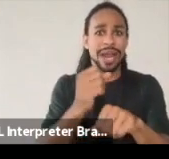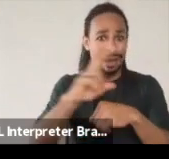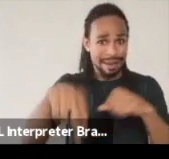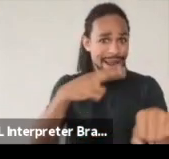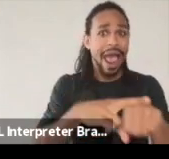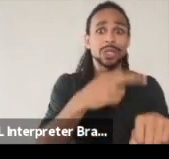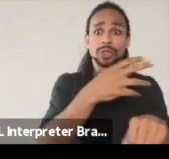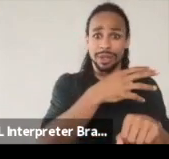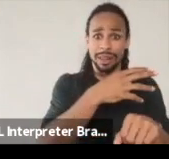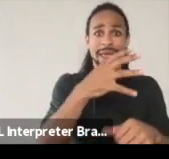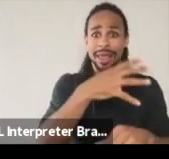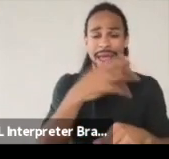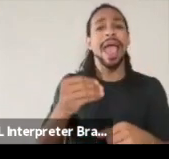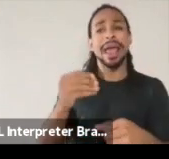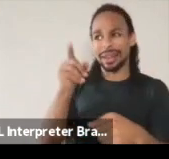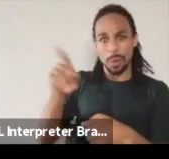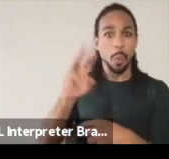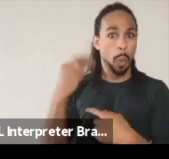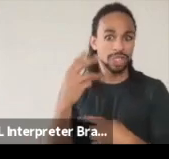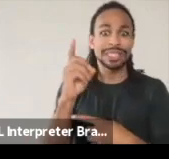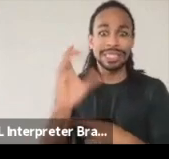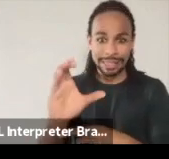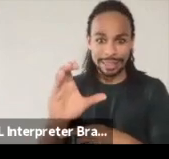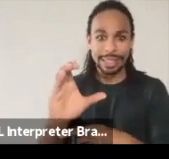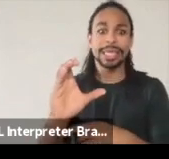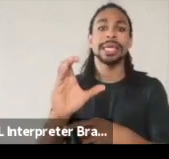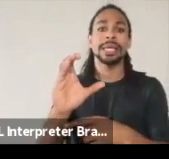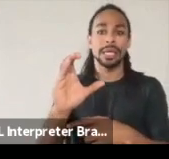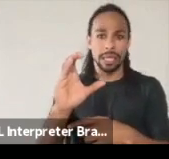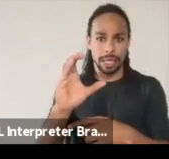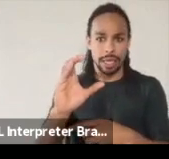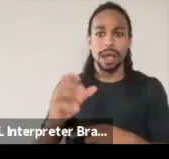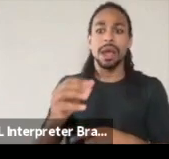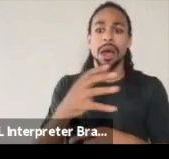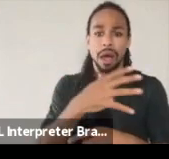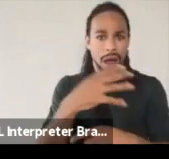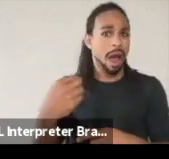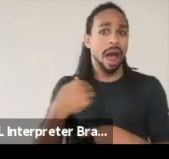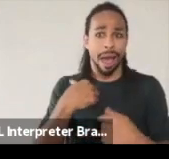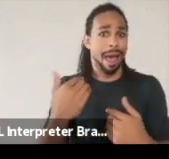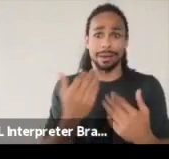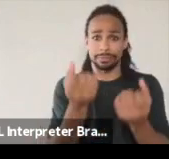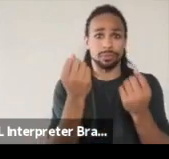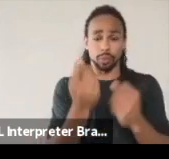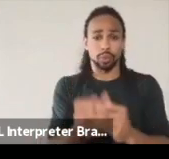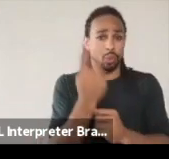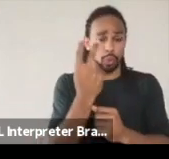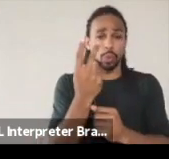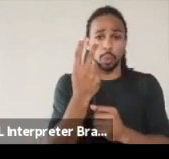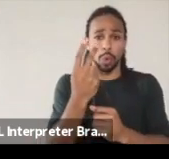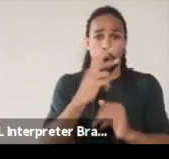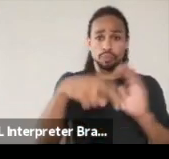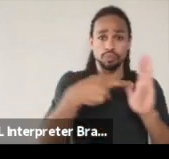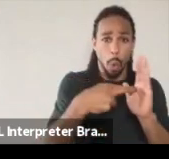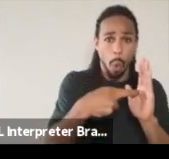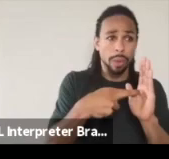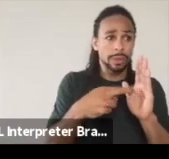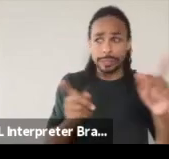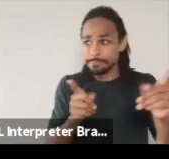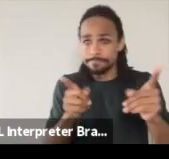in Washington, D.C. in particular. And so I was holding these dual roles of working in very